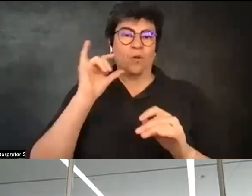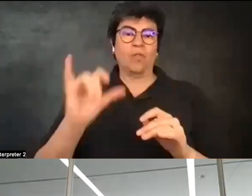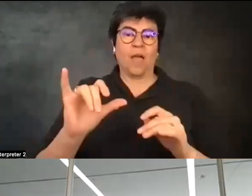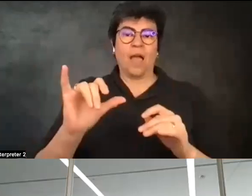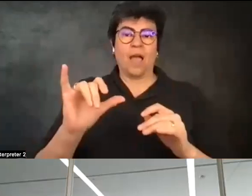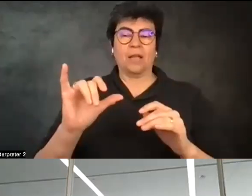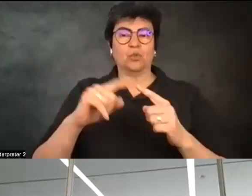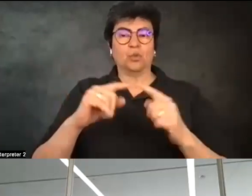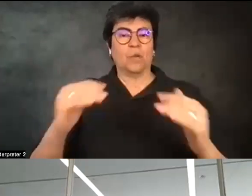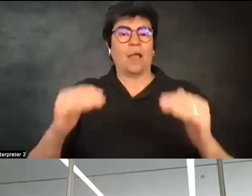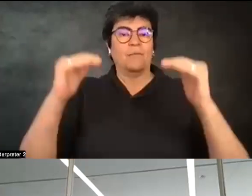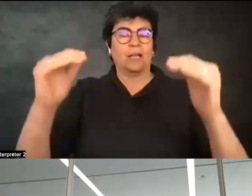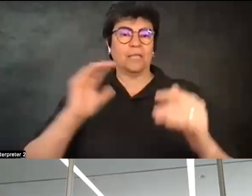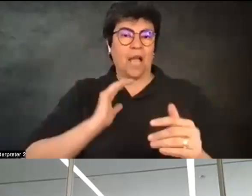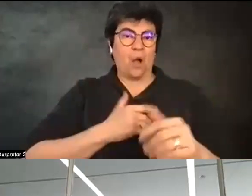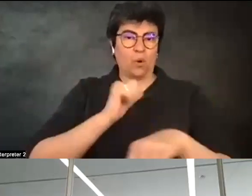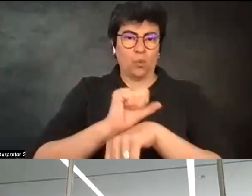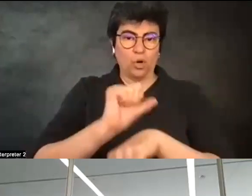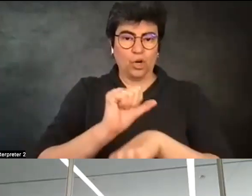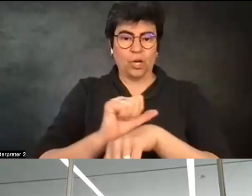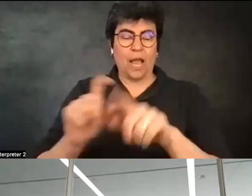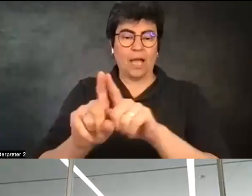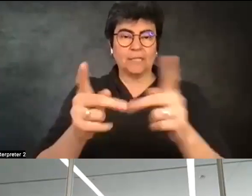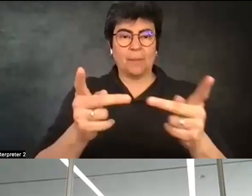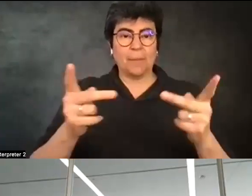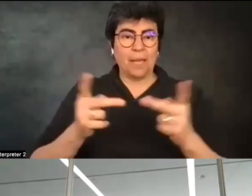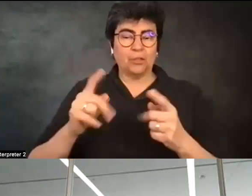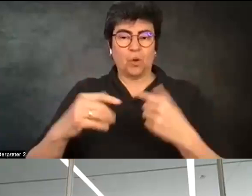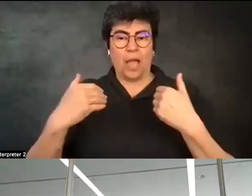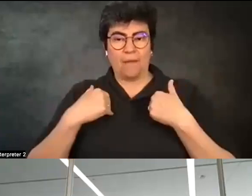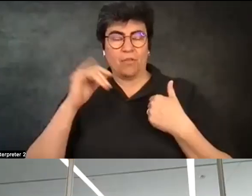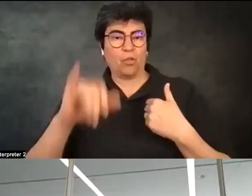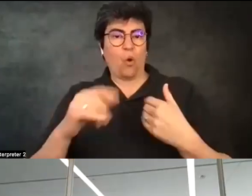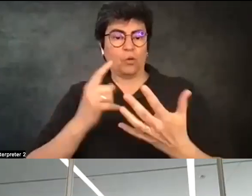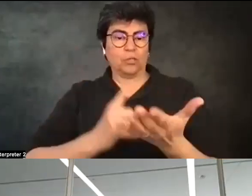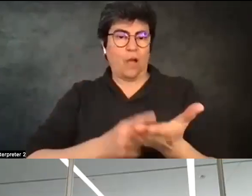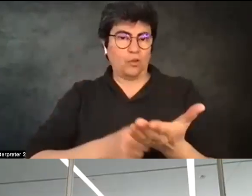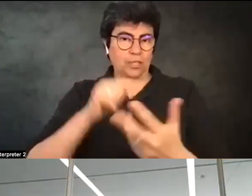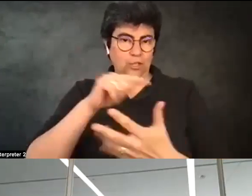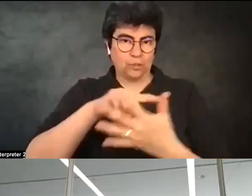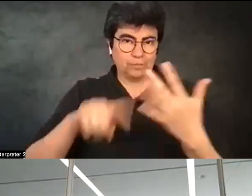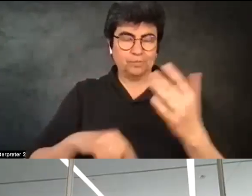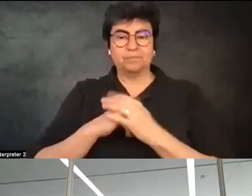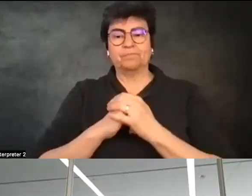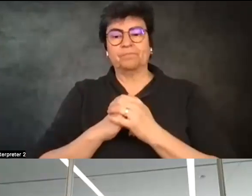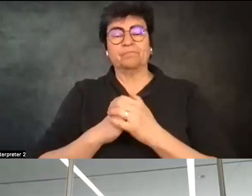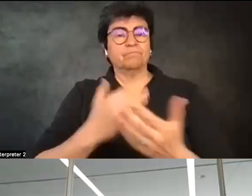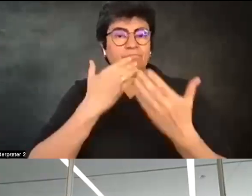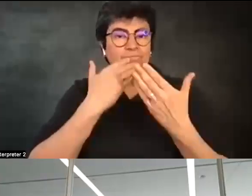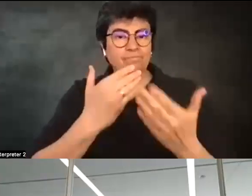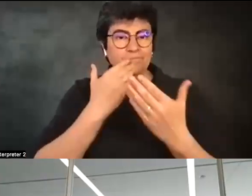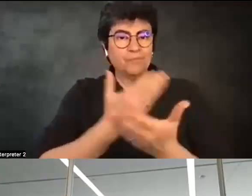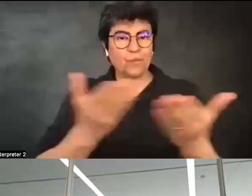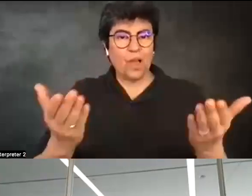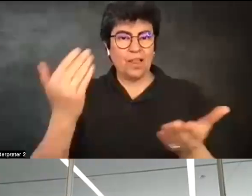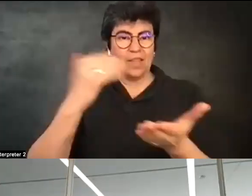advancing our work as a place to have those conversations. Thank you all again